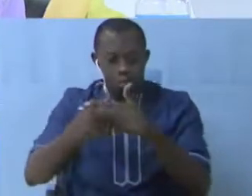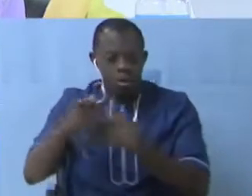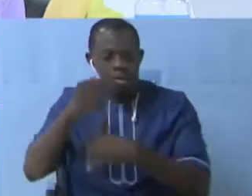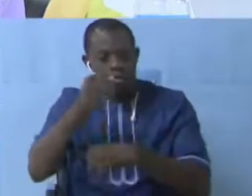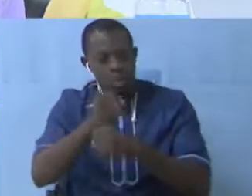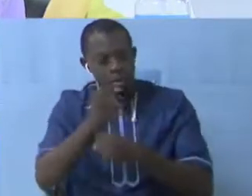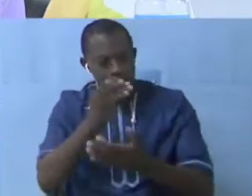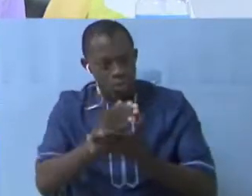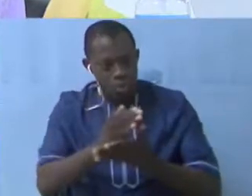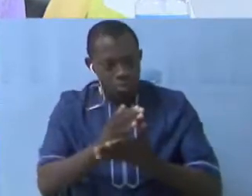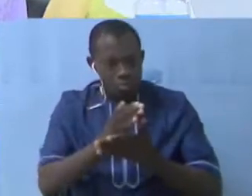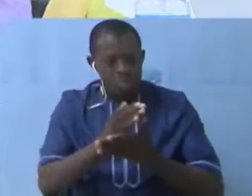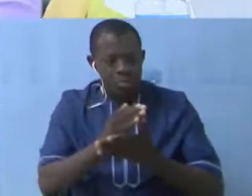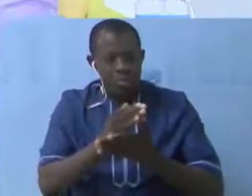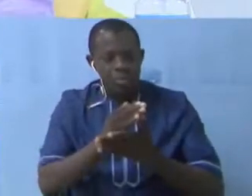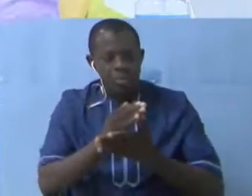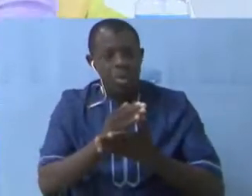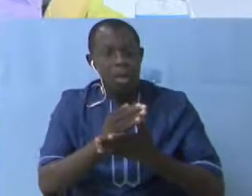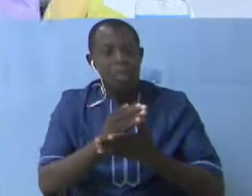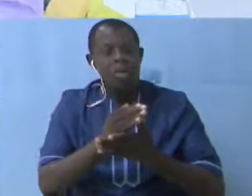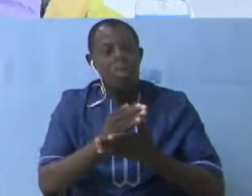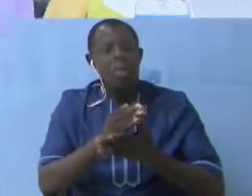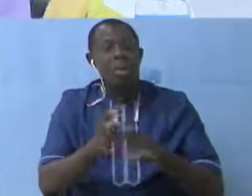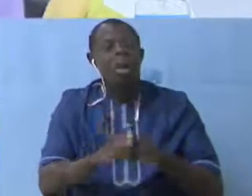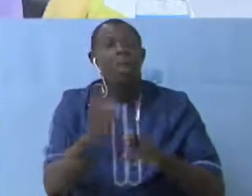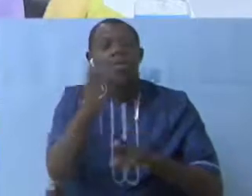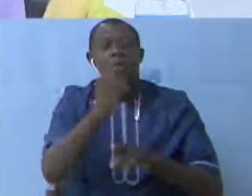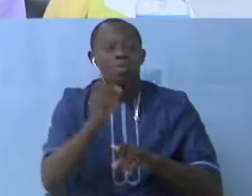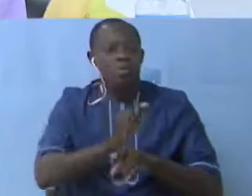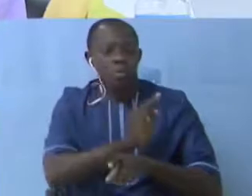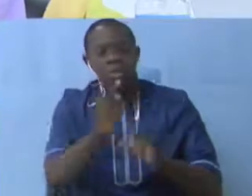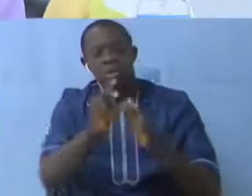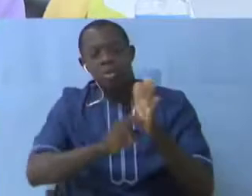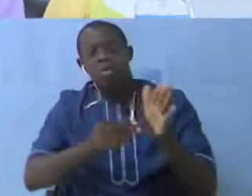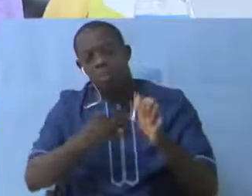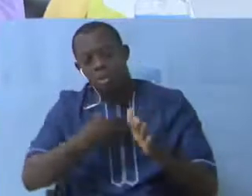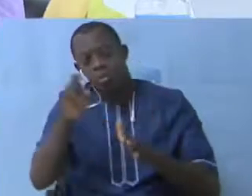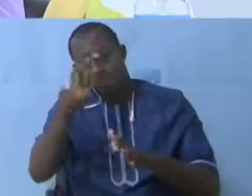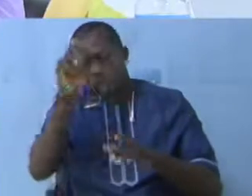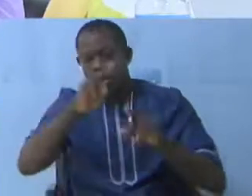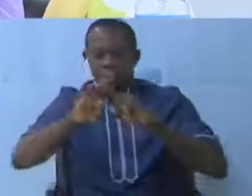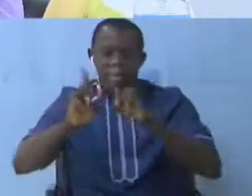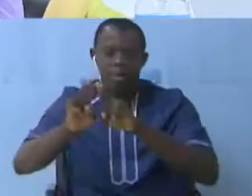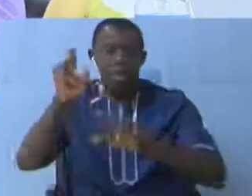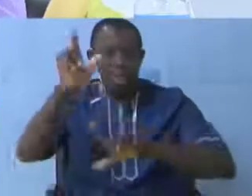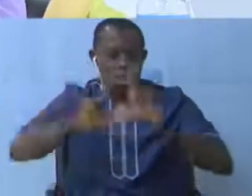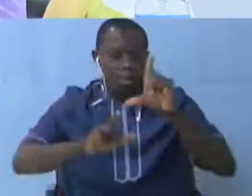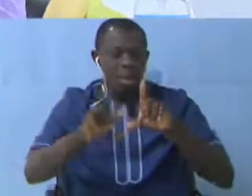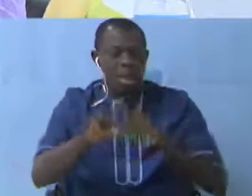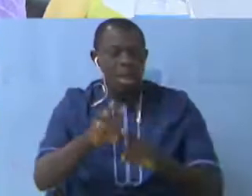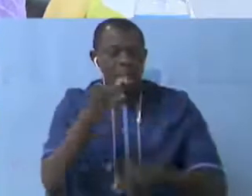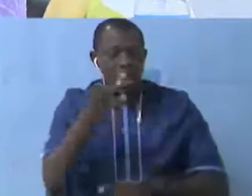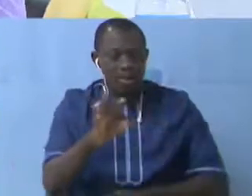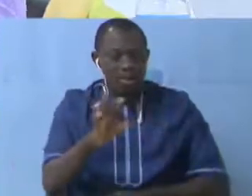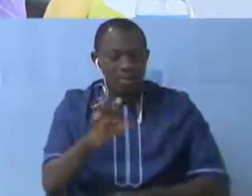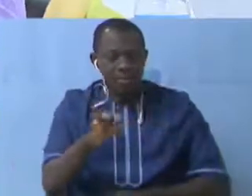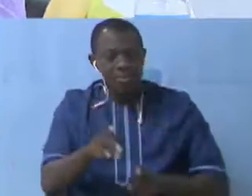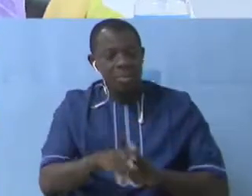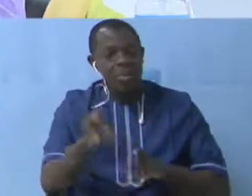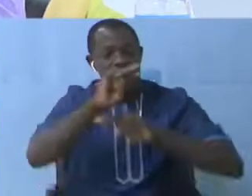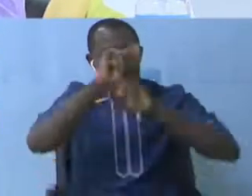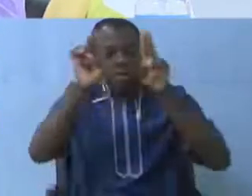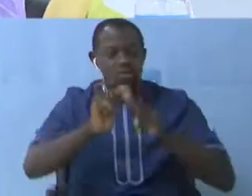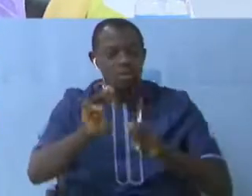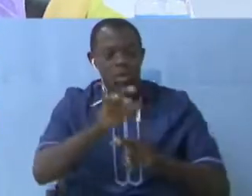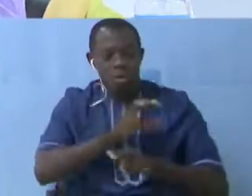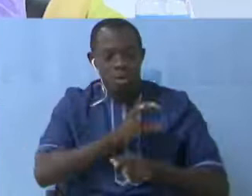that at least, because we needed to work at different levels to say, okay, if at all the international community, because